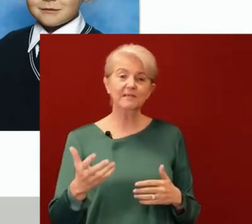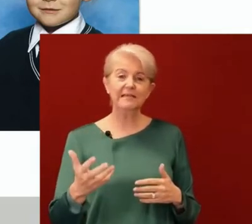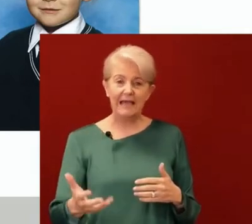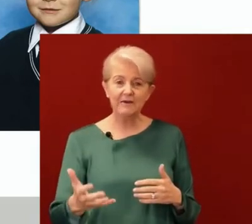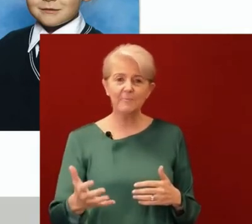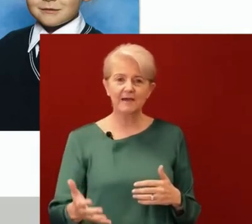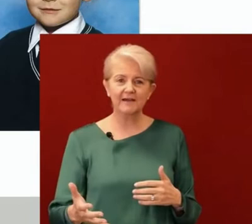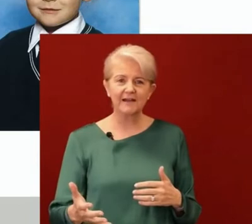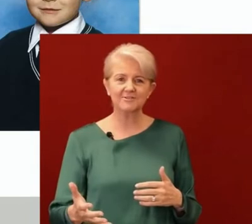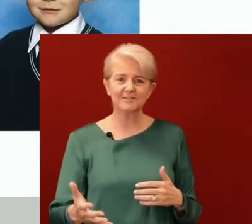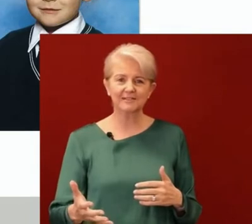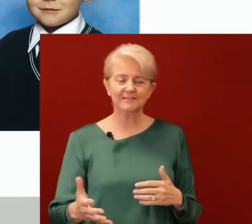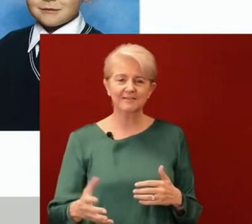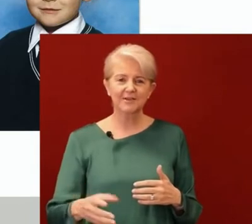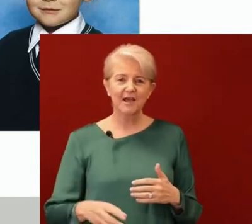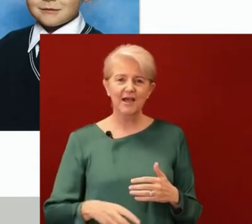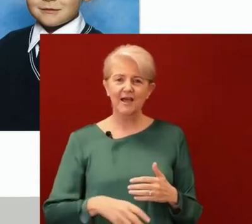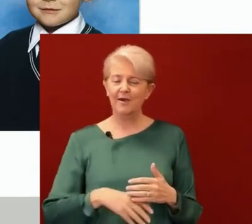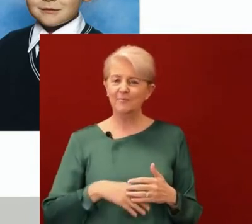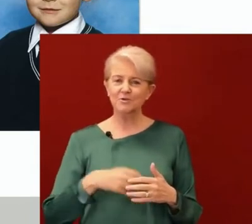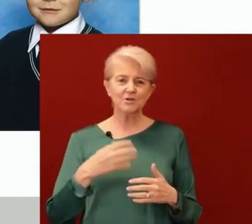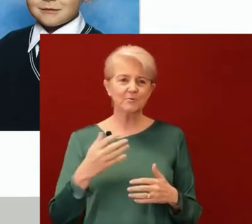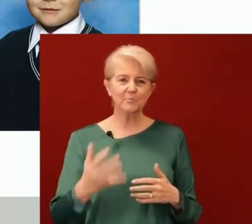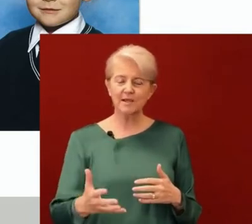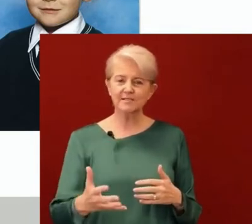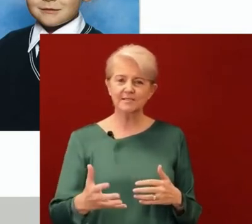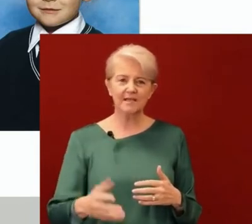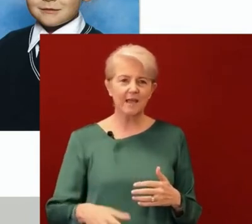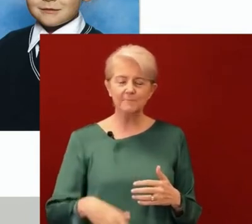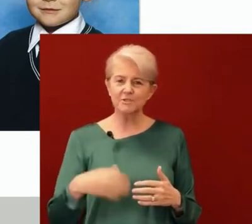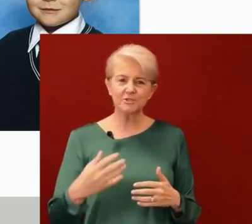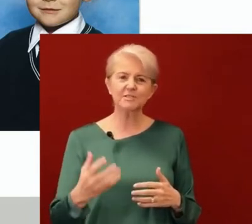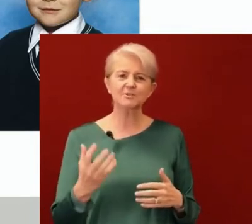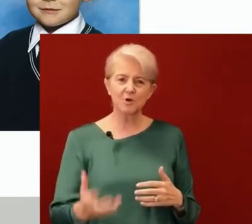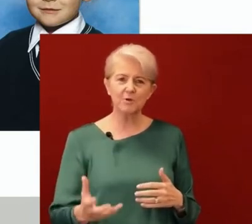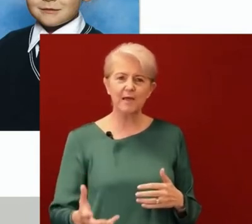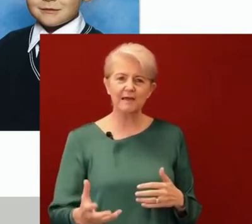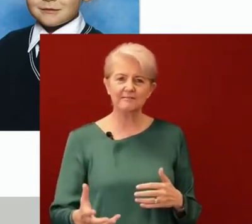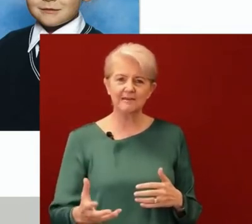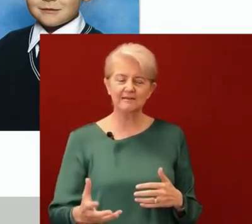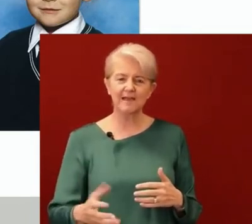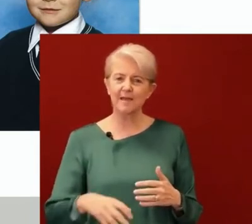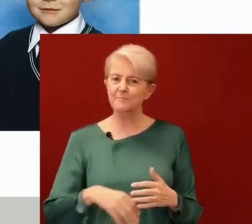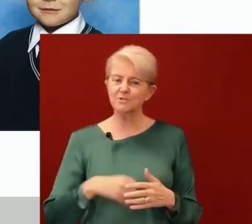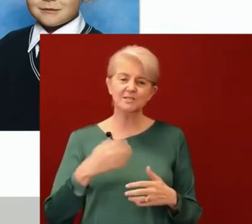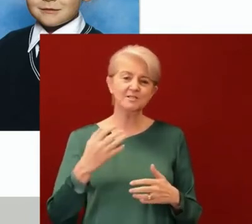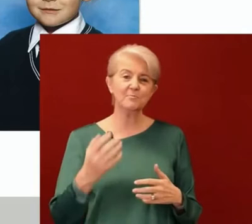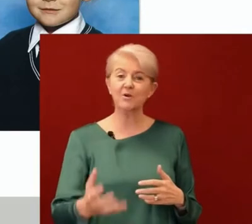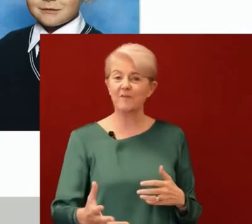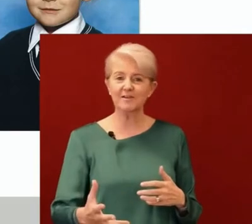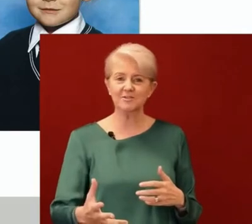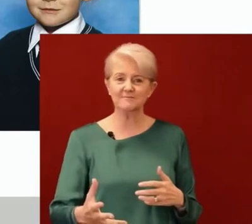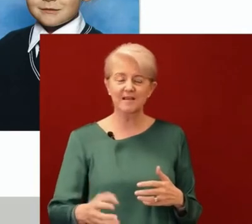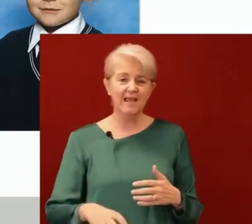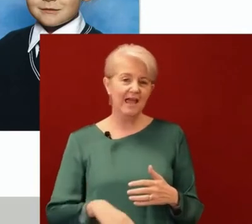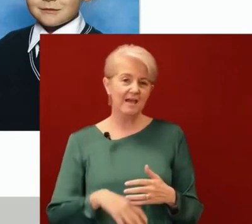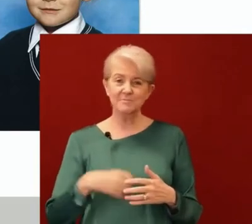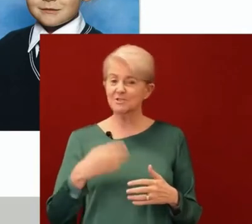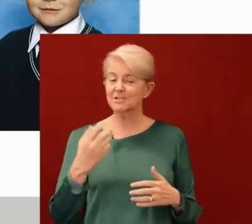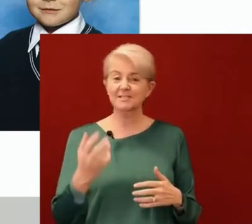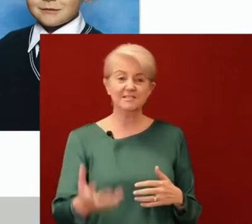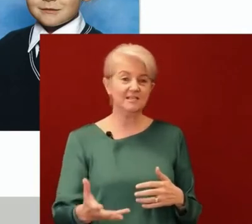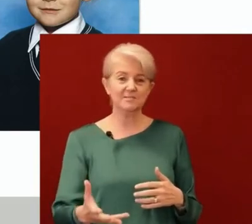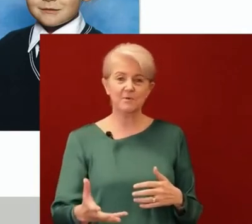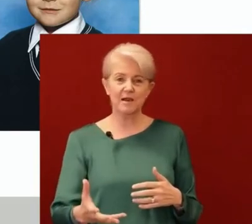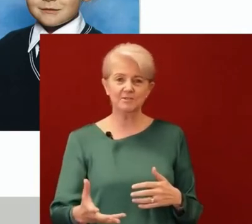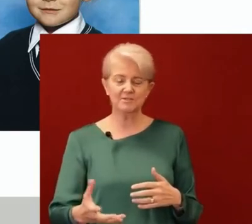You should be really loud about it, actually. You should embrace it. Ambition is not a bad thing. Ambition is motivation.